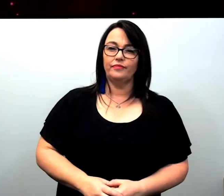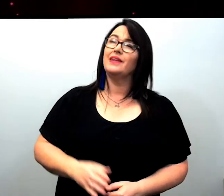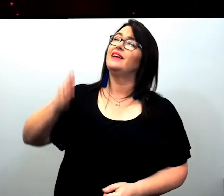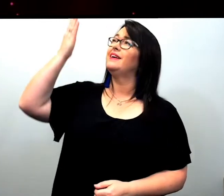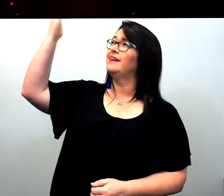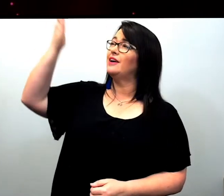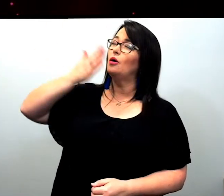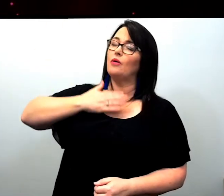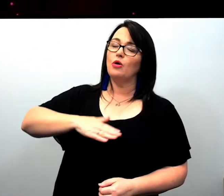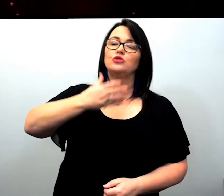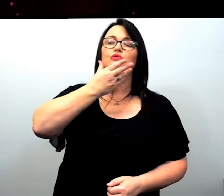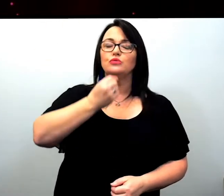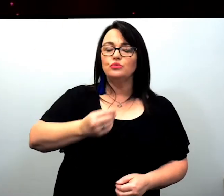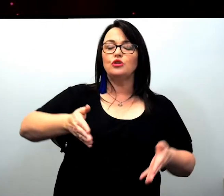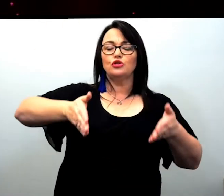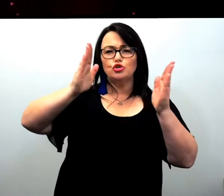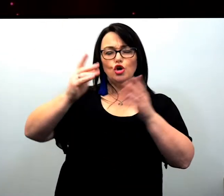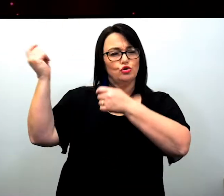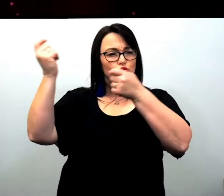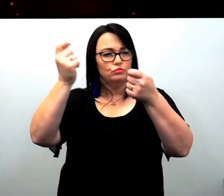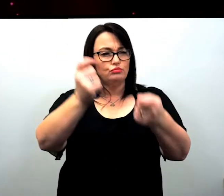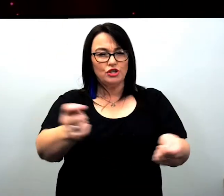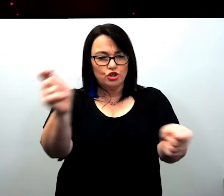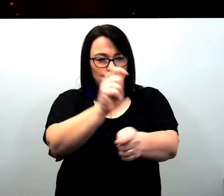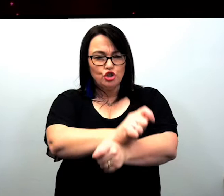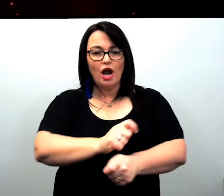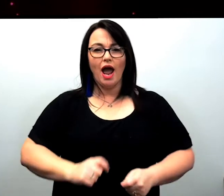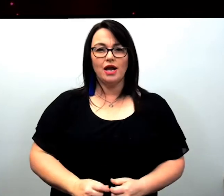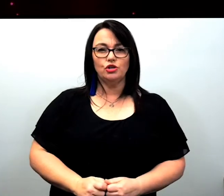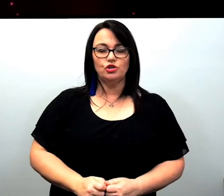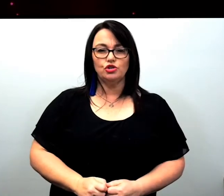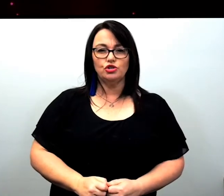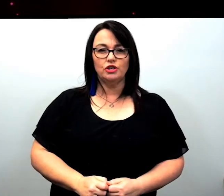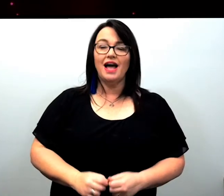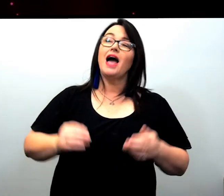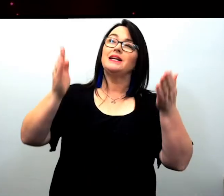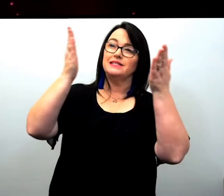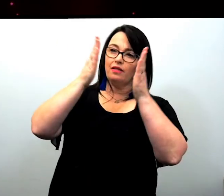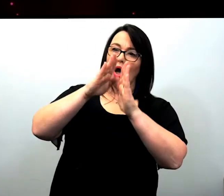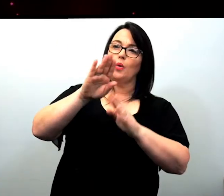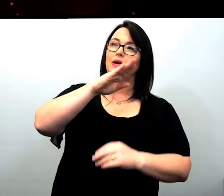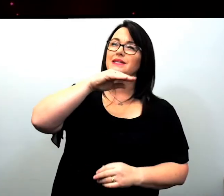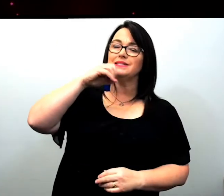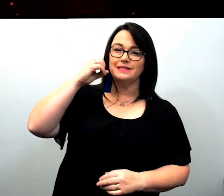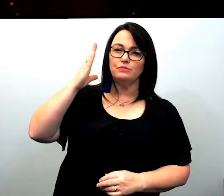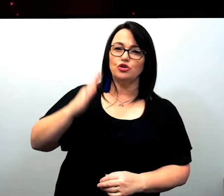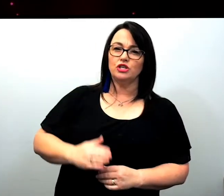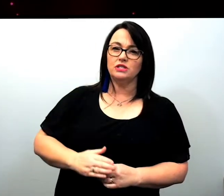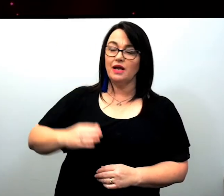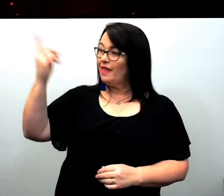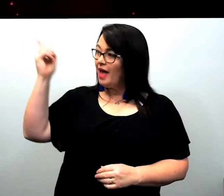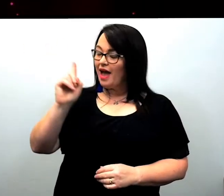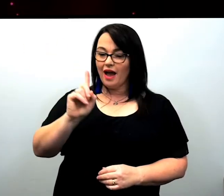restoration, transformation, and it's the Holy Spirit that comes in the